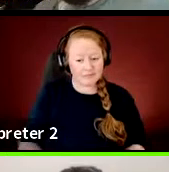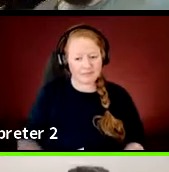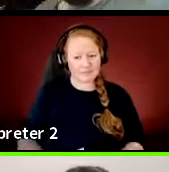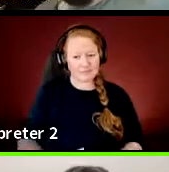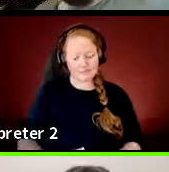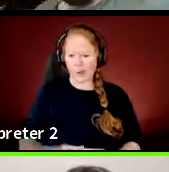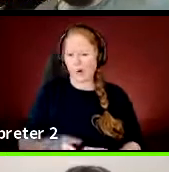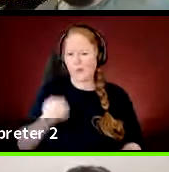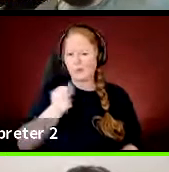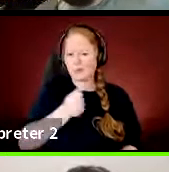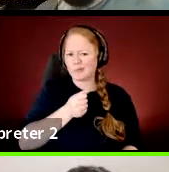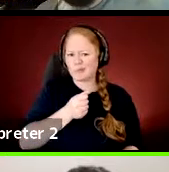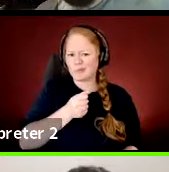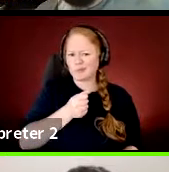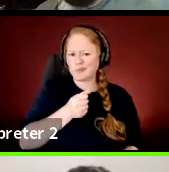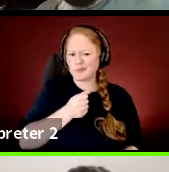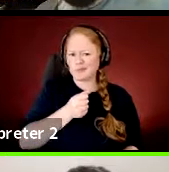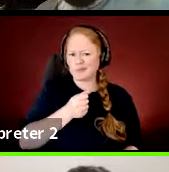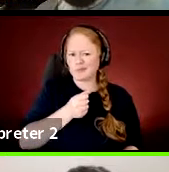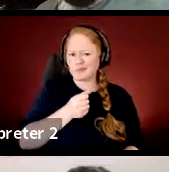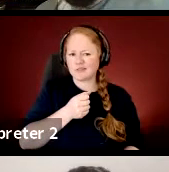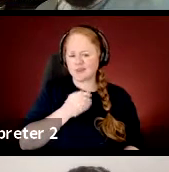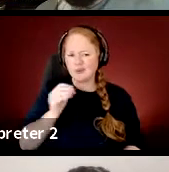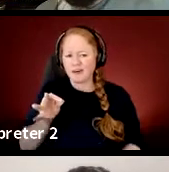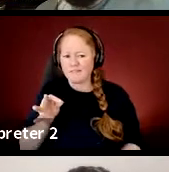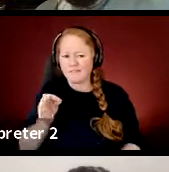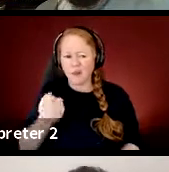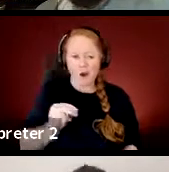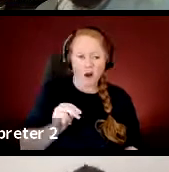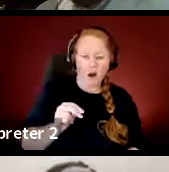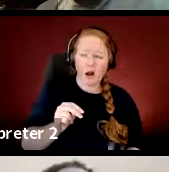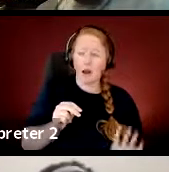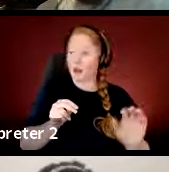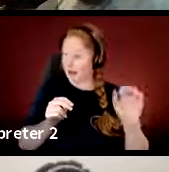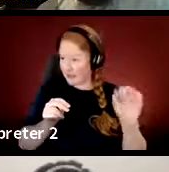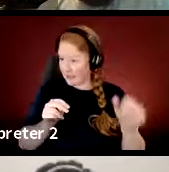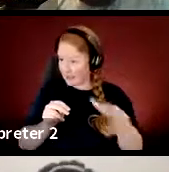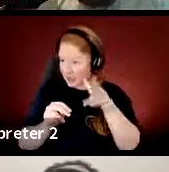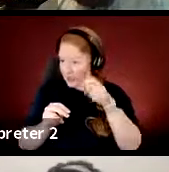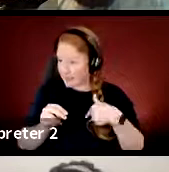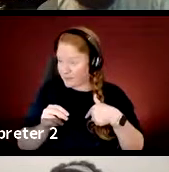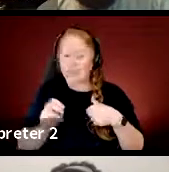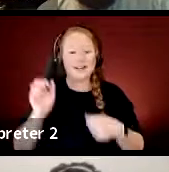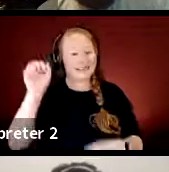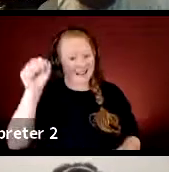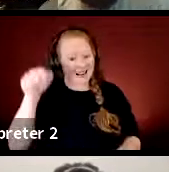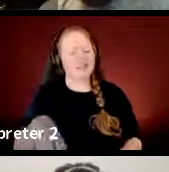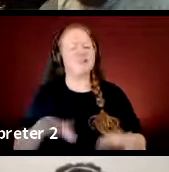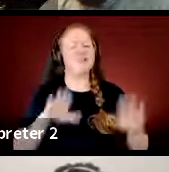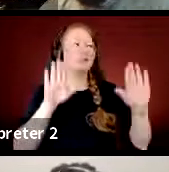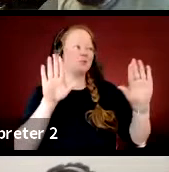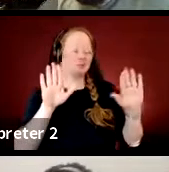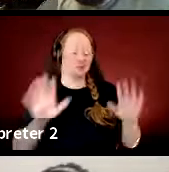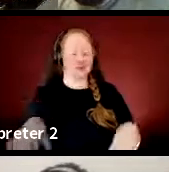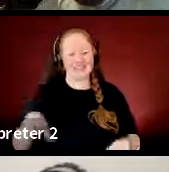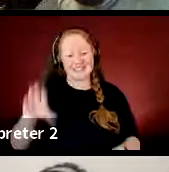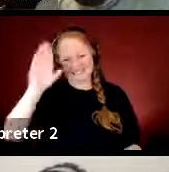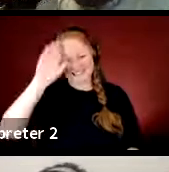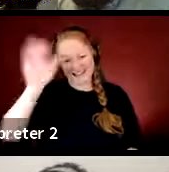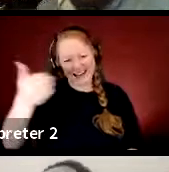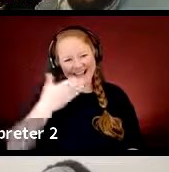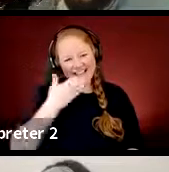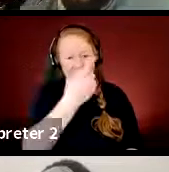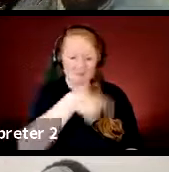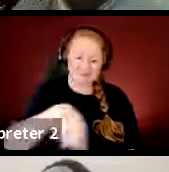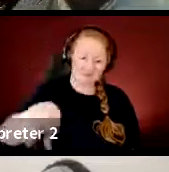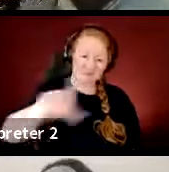Oh, it popped up in the background. Can you hear me now? Yes. Great. Hey, thanks to everybody. Thanks to